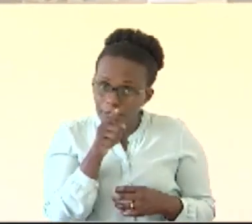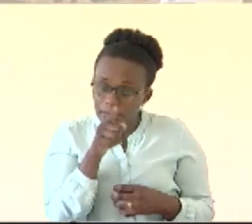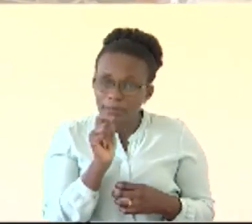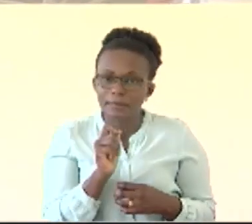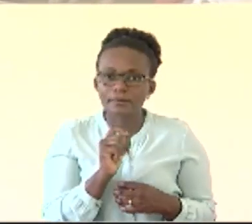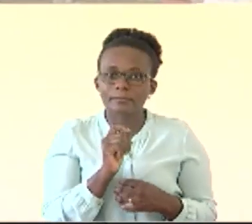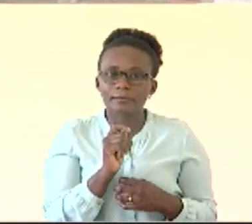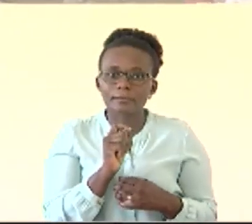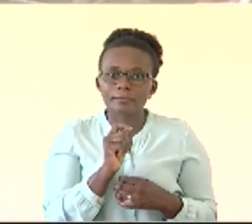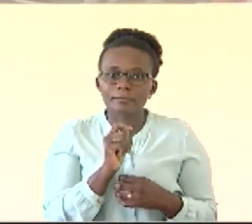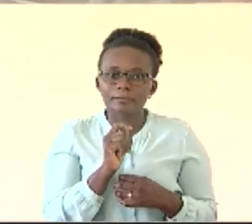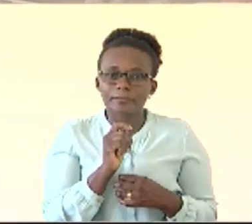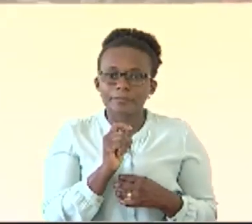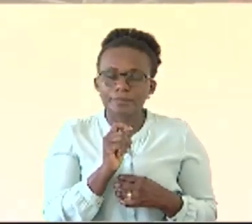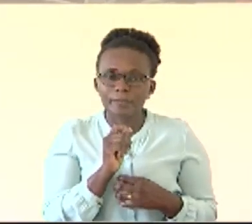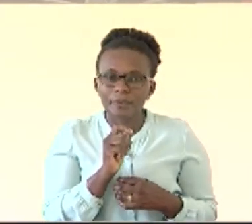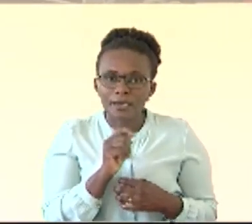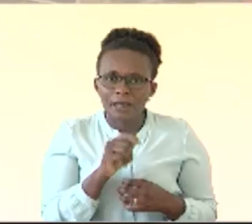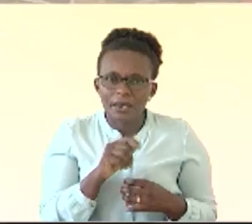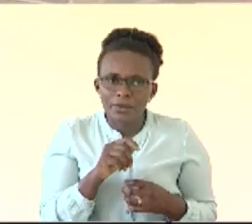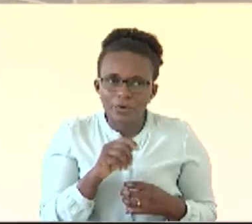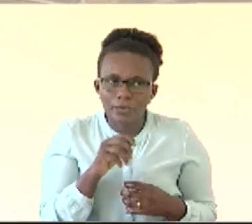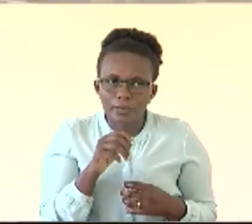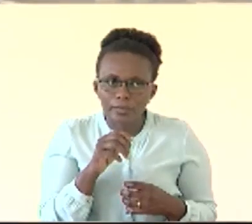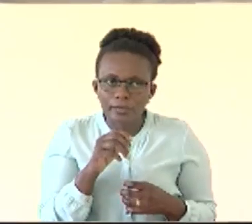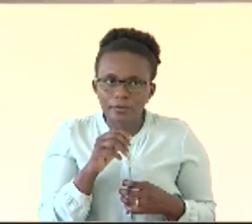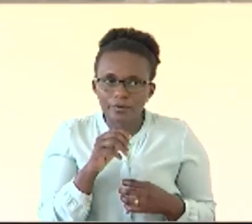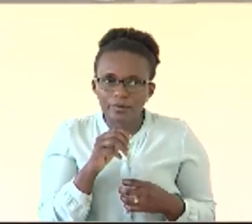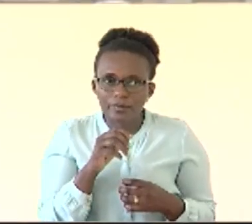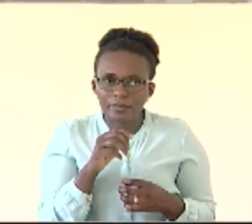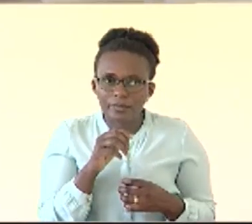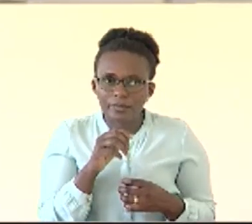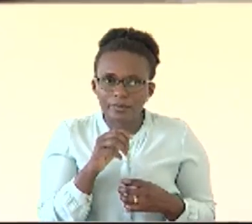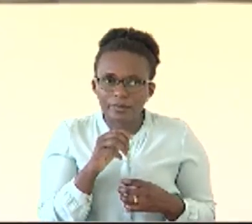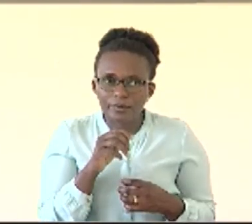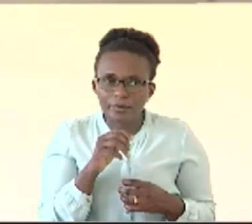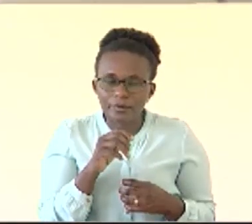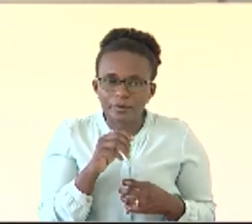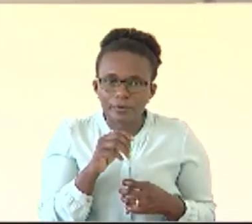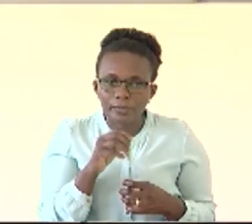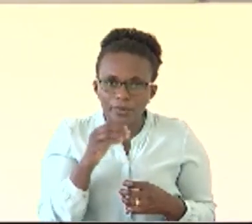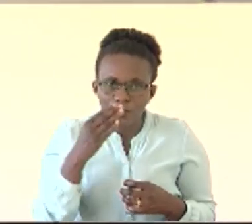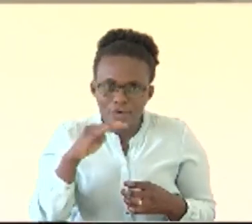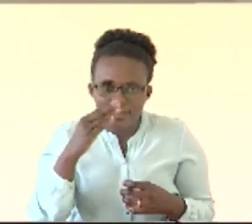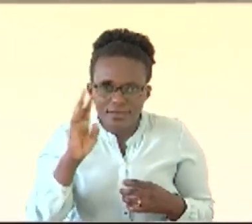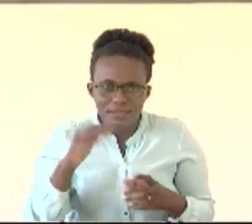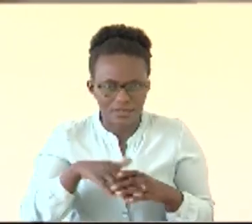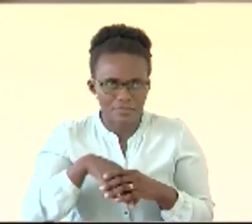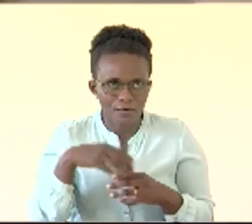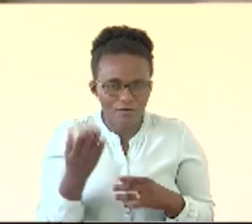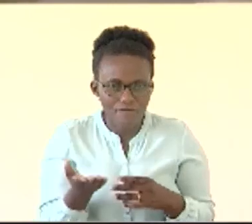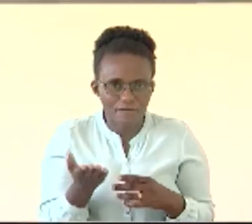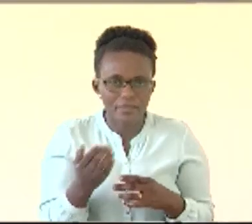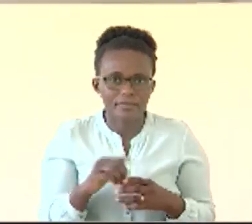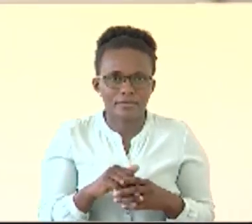electrodes. Where are these gases, and which are these gases being formed on the electrodes? That is